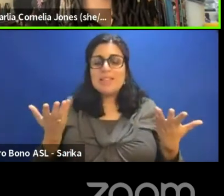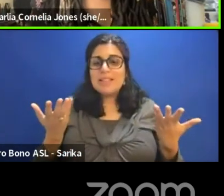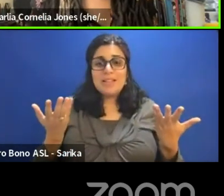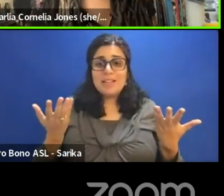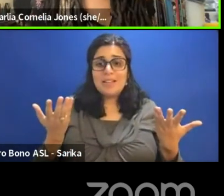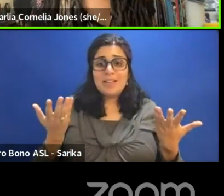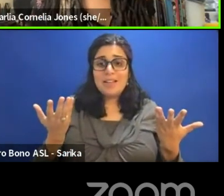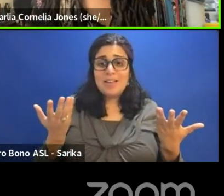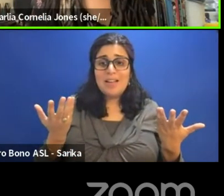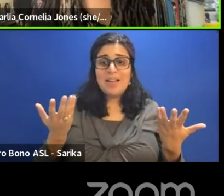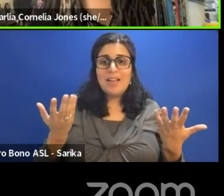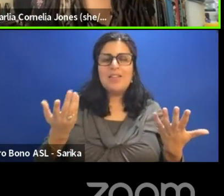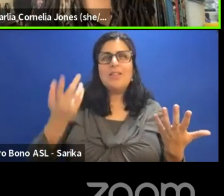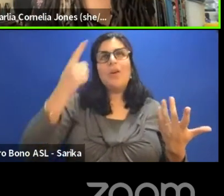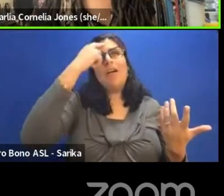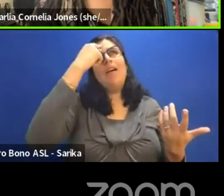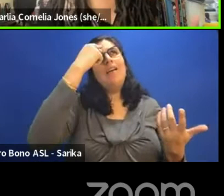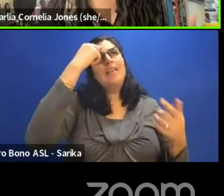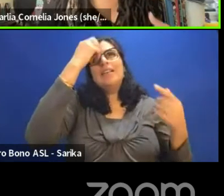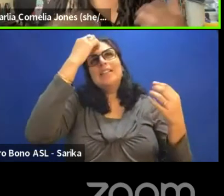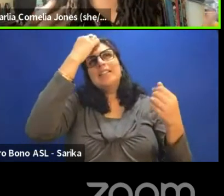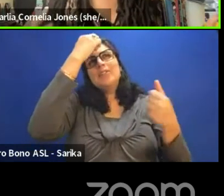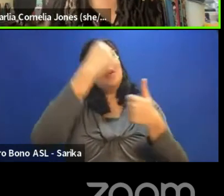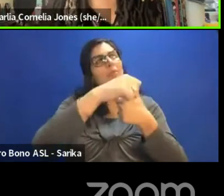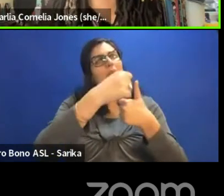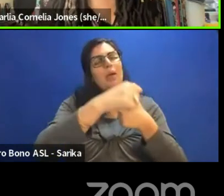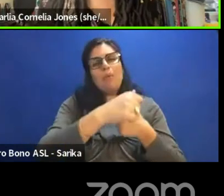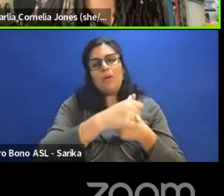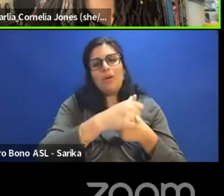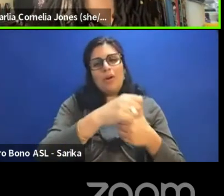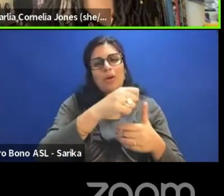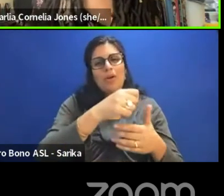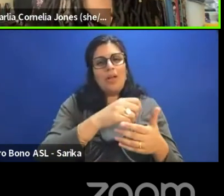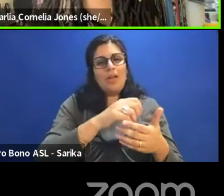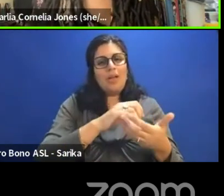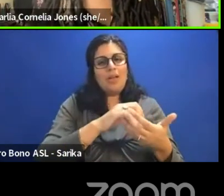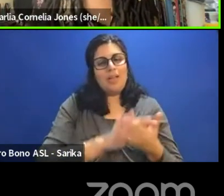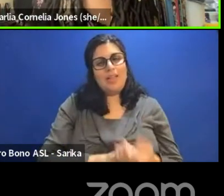I really think so much about all the things that come with being